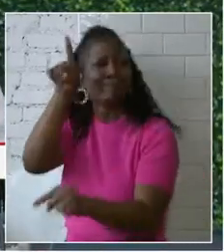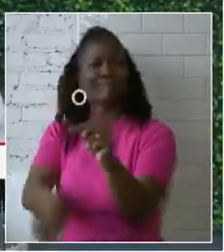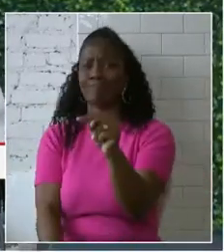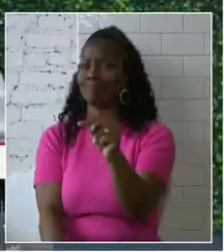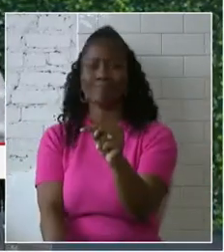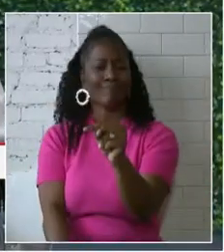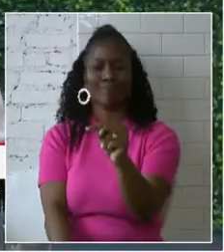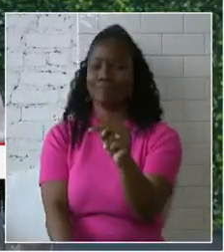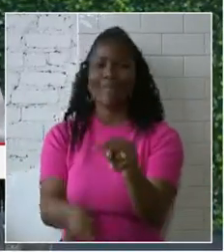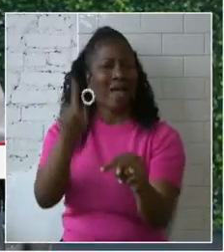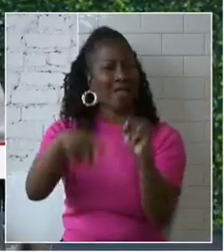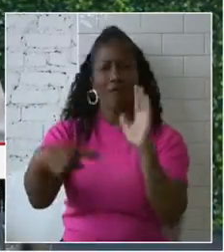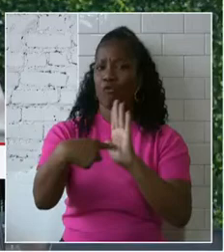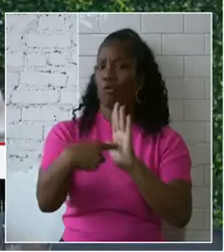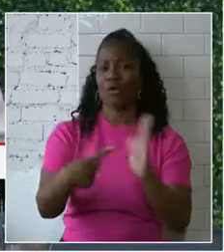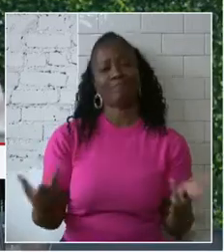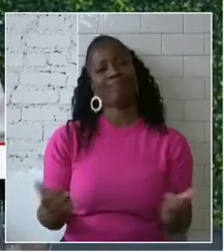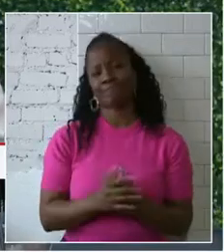can